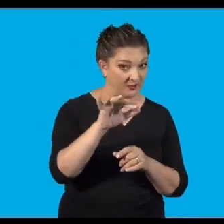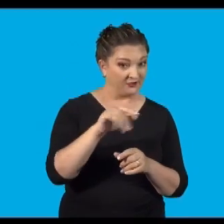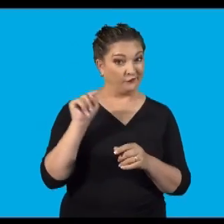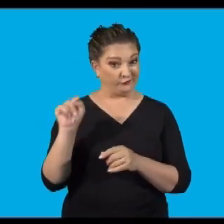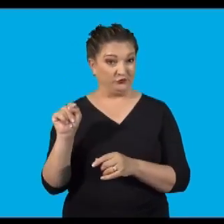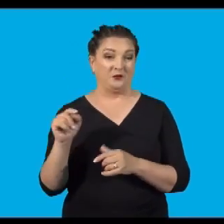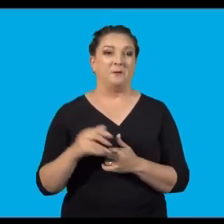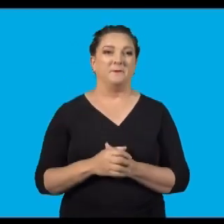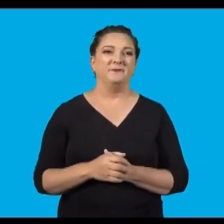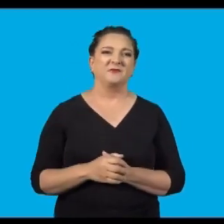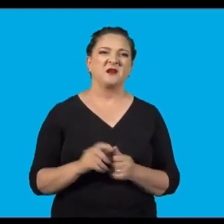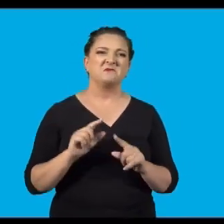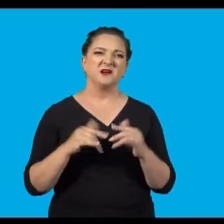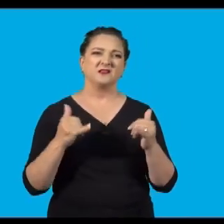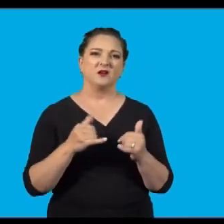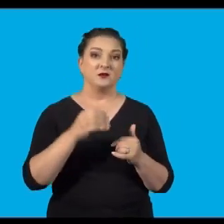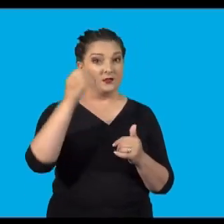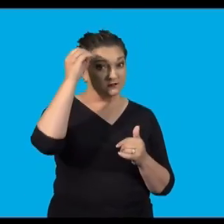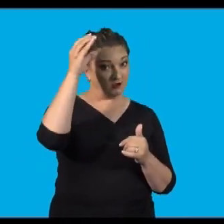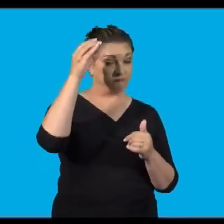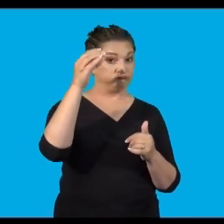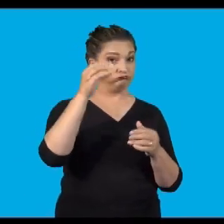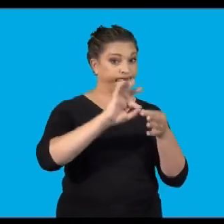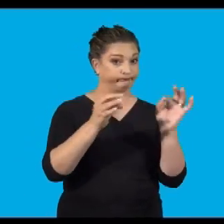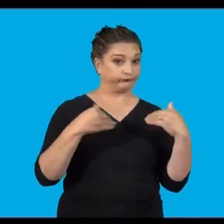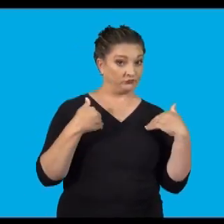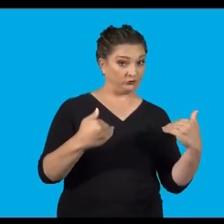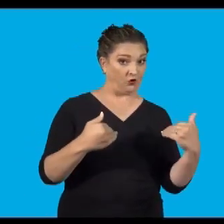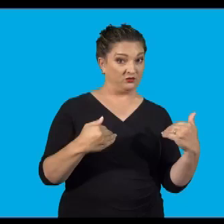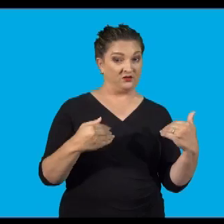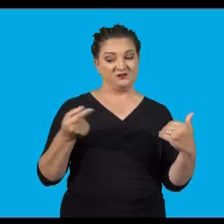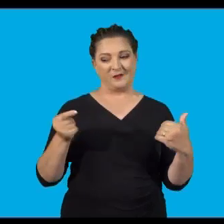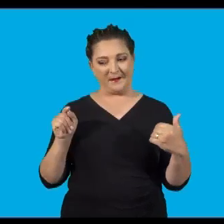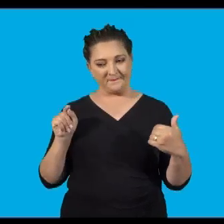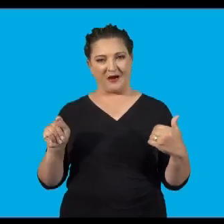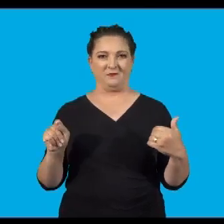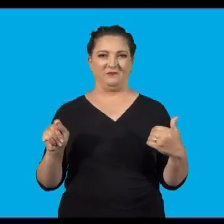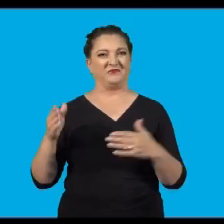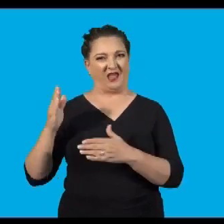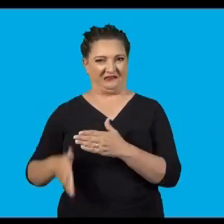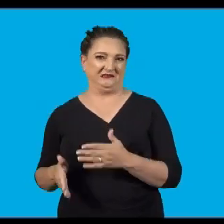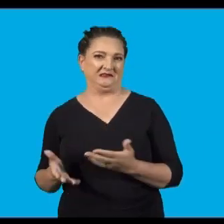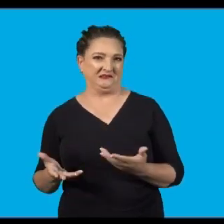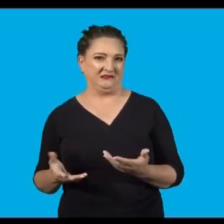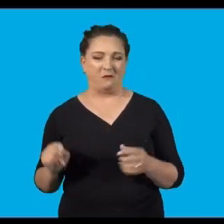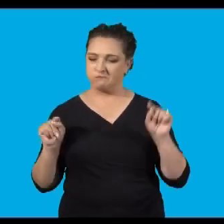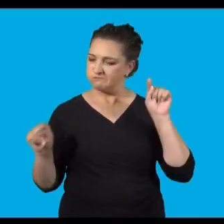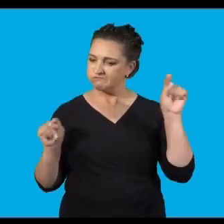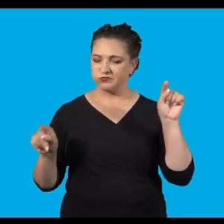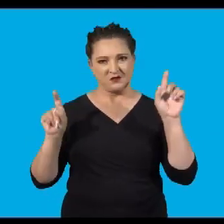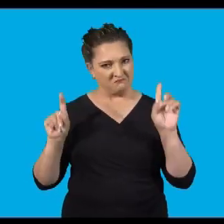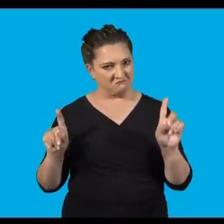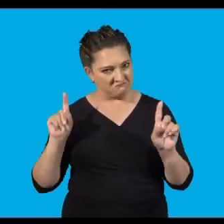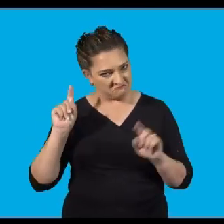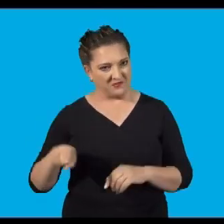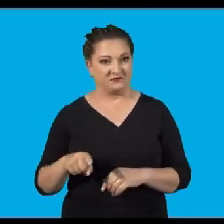letters and the full stop. So remember, our capital letters start sentences and our full stops end sentences. So